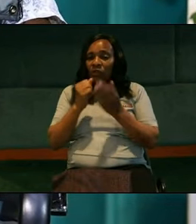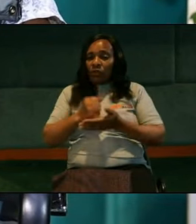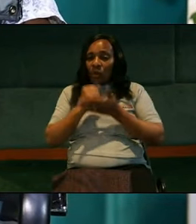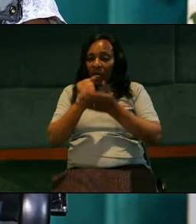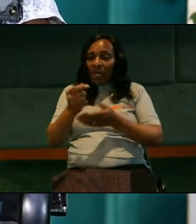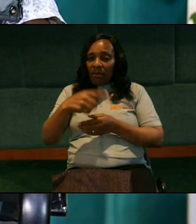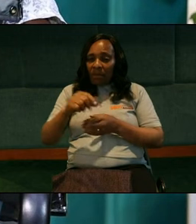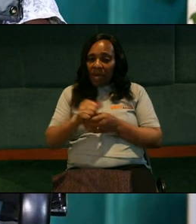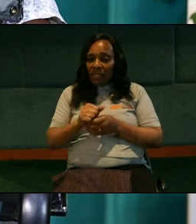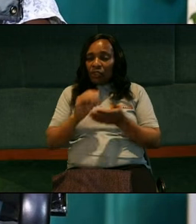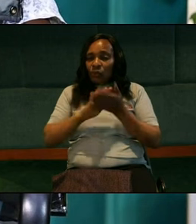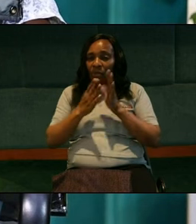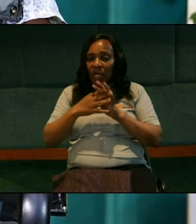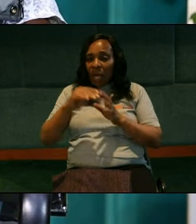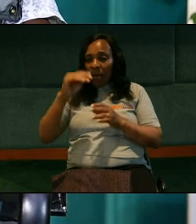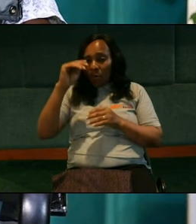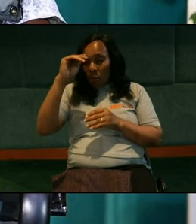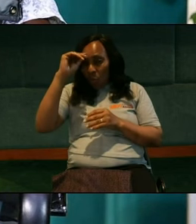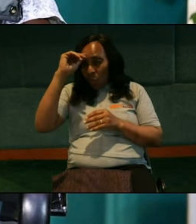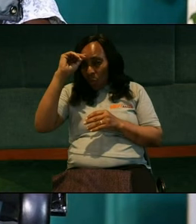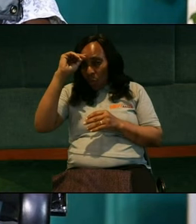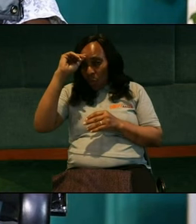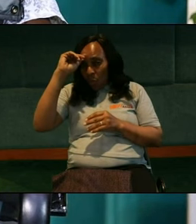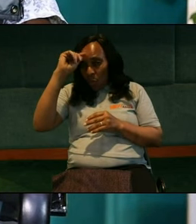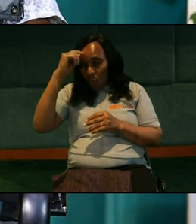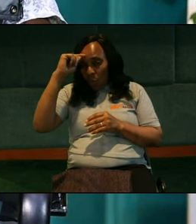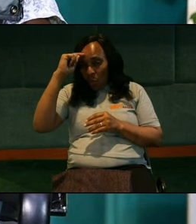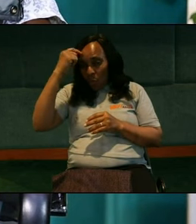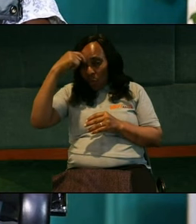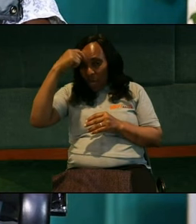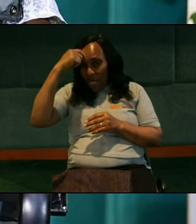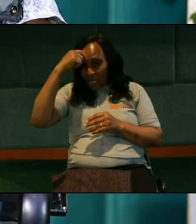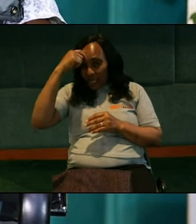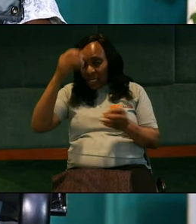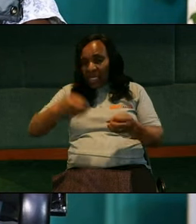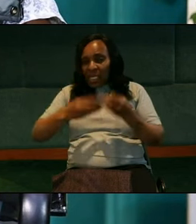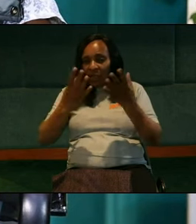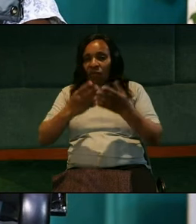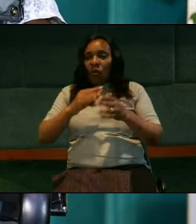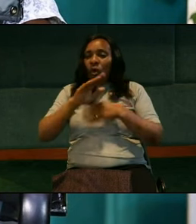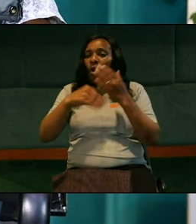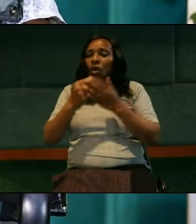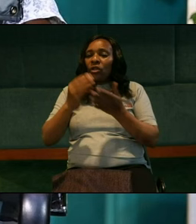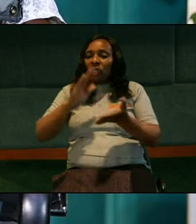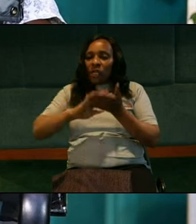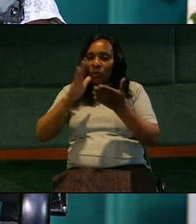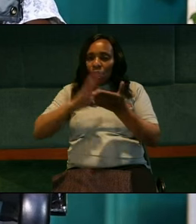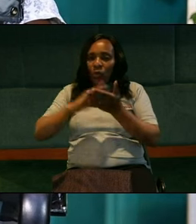us make wise choices and give all the glory that